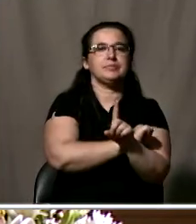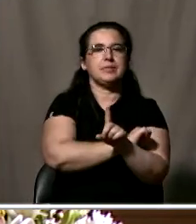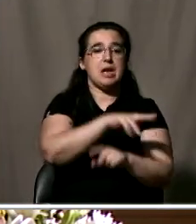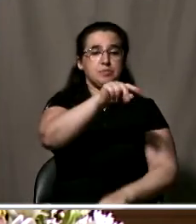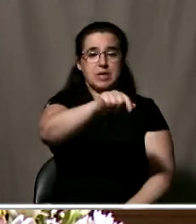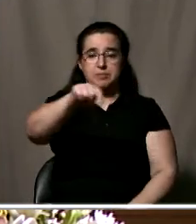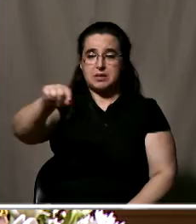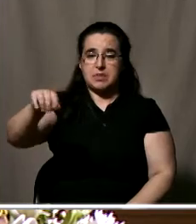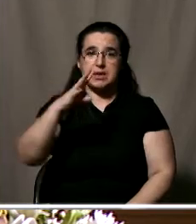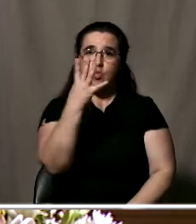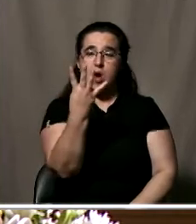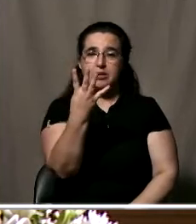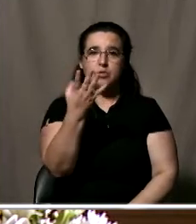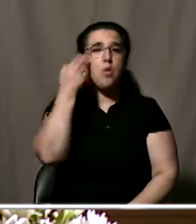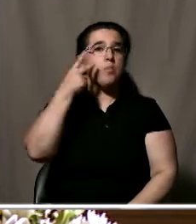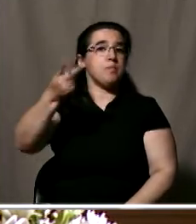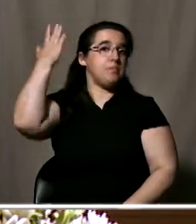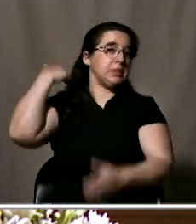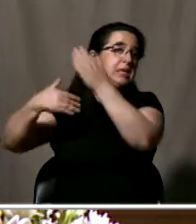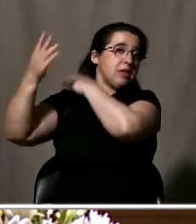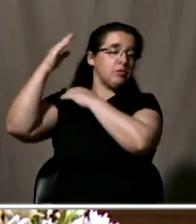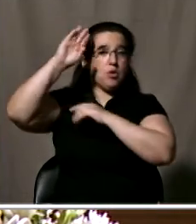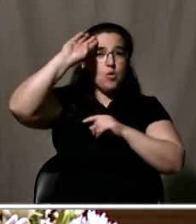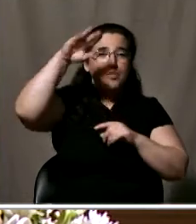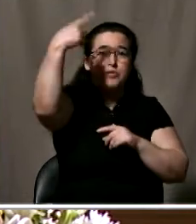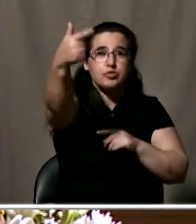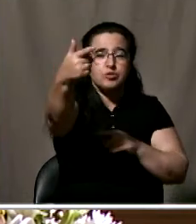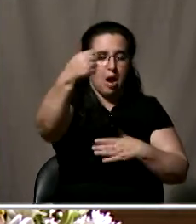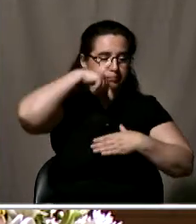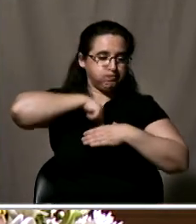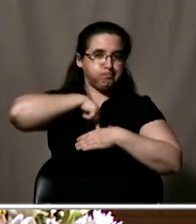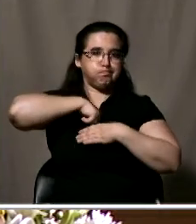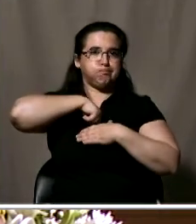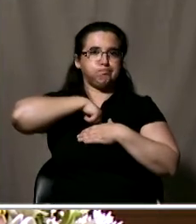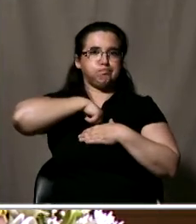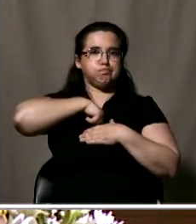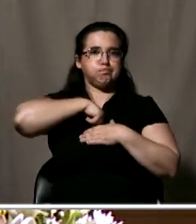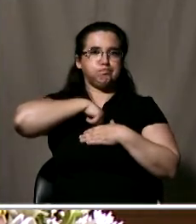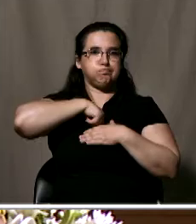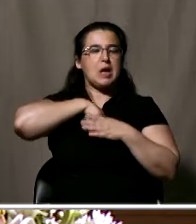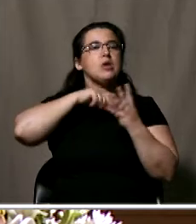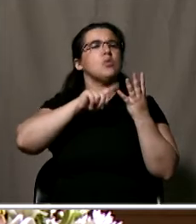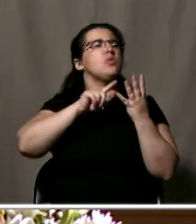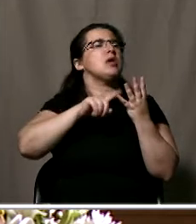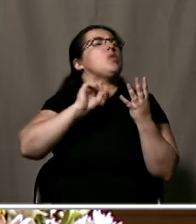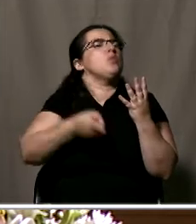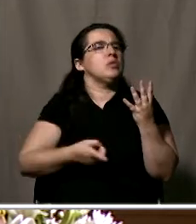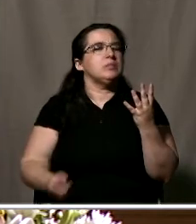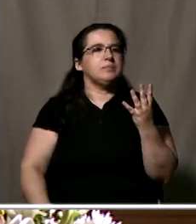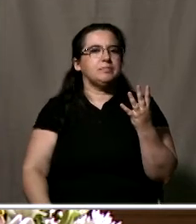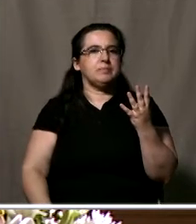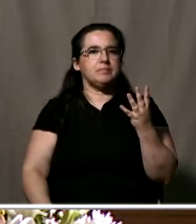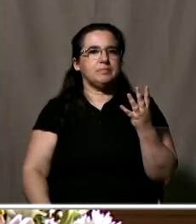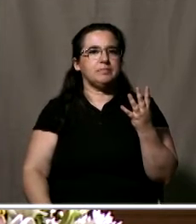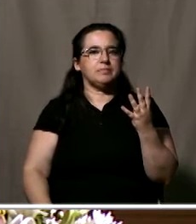olhar. Past, o vosso passado. The future, o futuro. Within, para dentro. Fourthly, quarto local. To